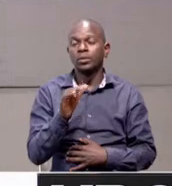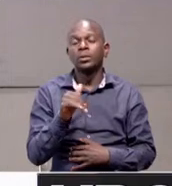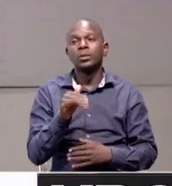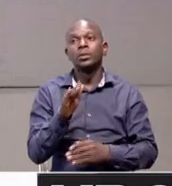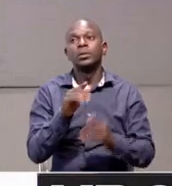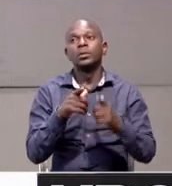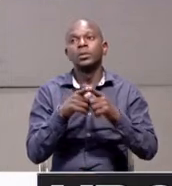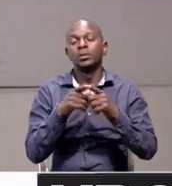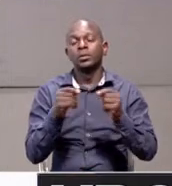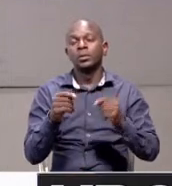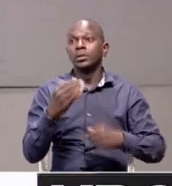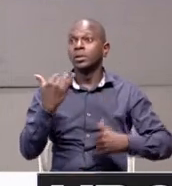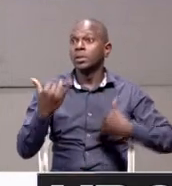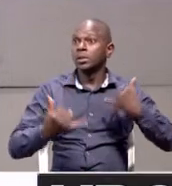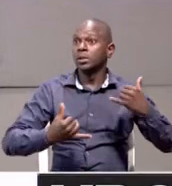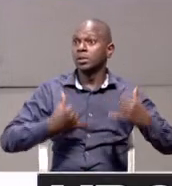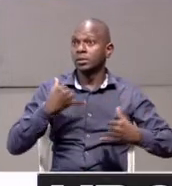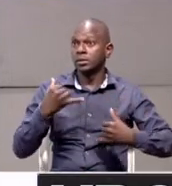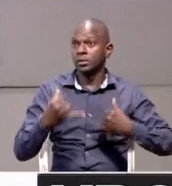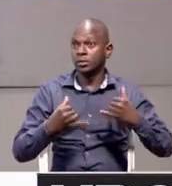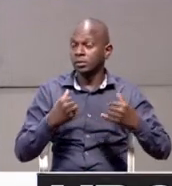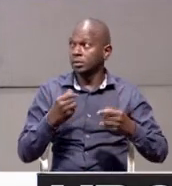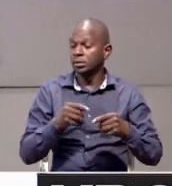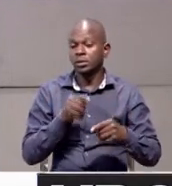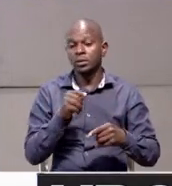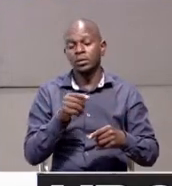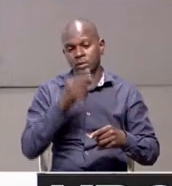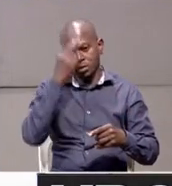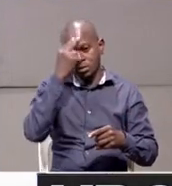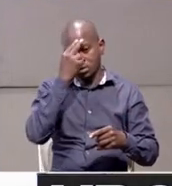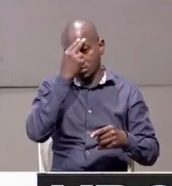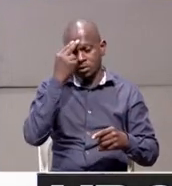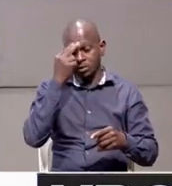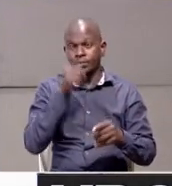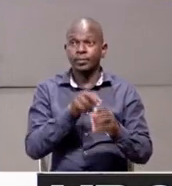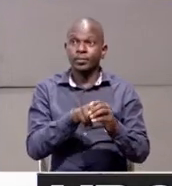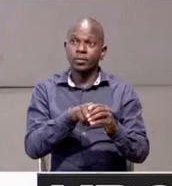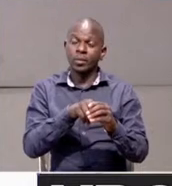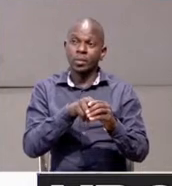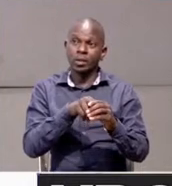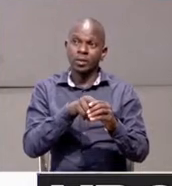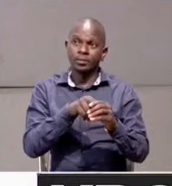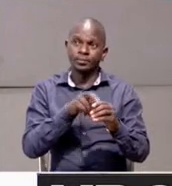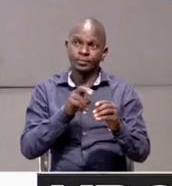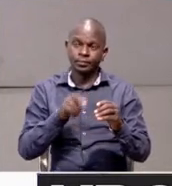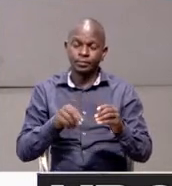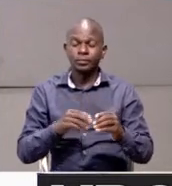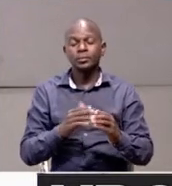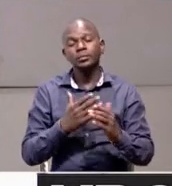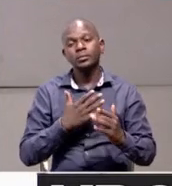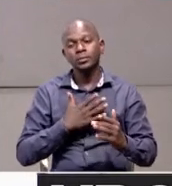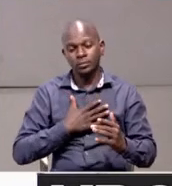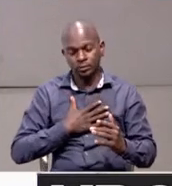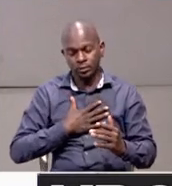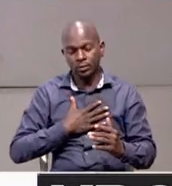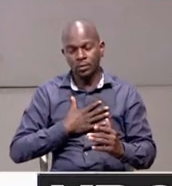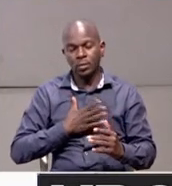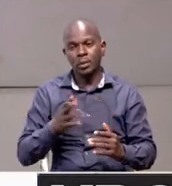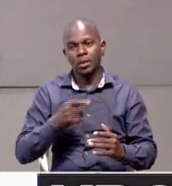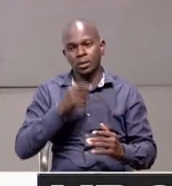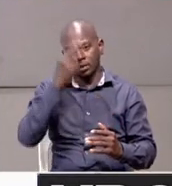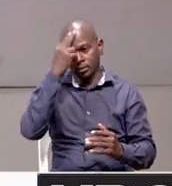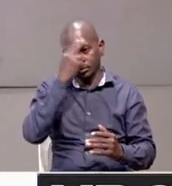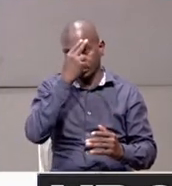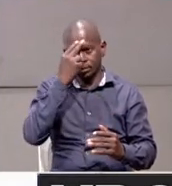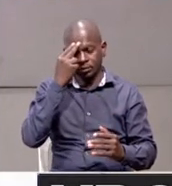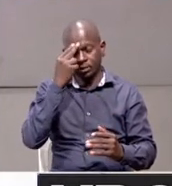word is joyful. As these students go out, to my dear students, all of you, even